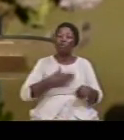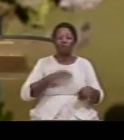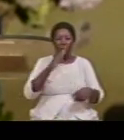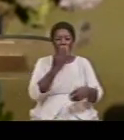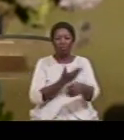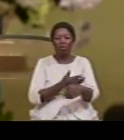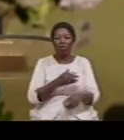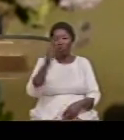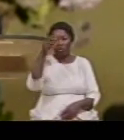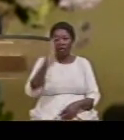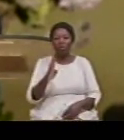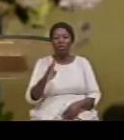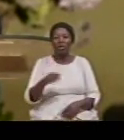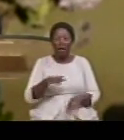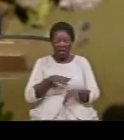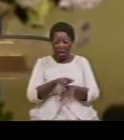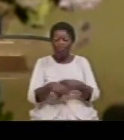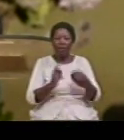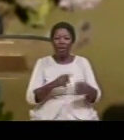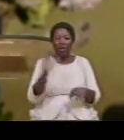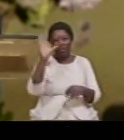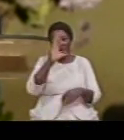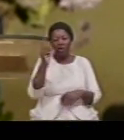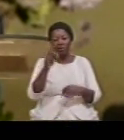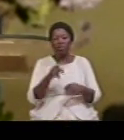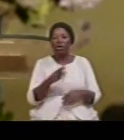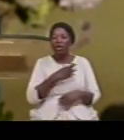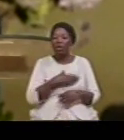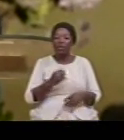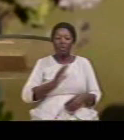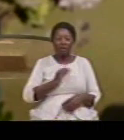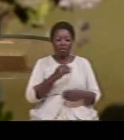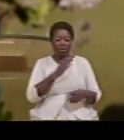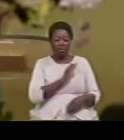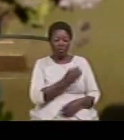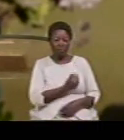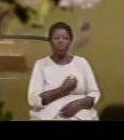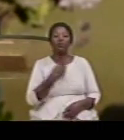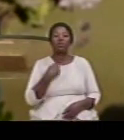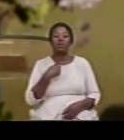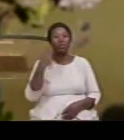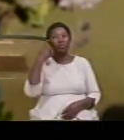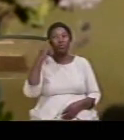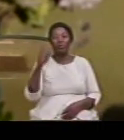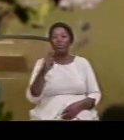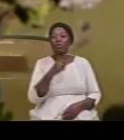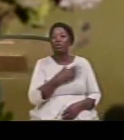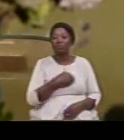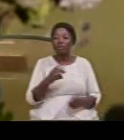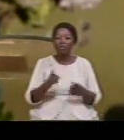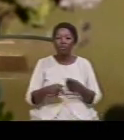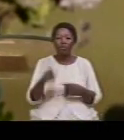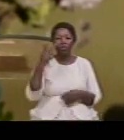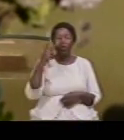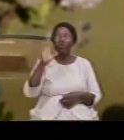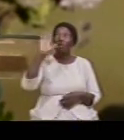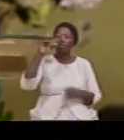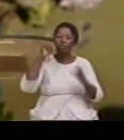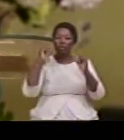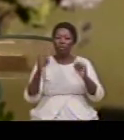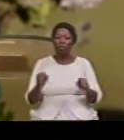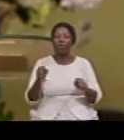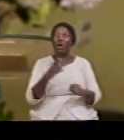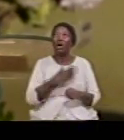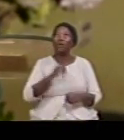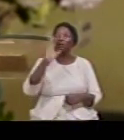thee, my flesh longeth for thee, in the dry and thirsty land where no water is, to see thy power and